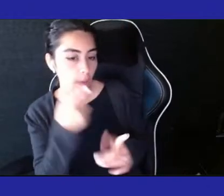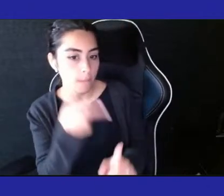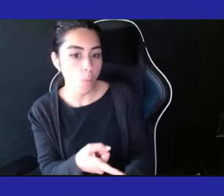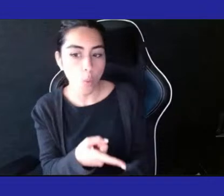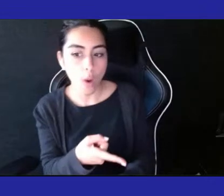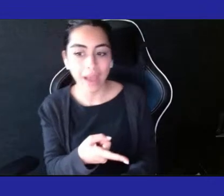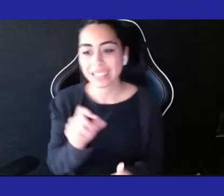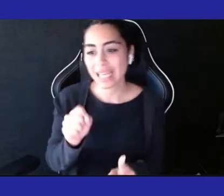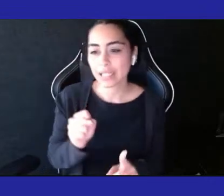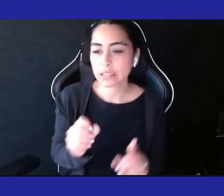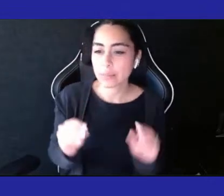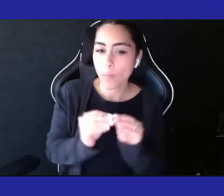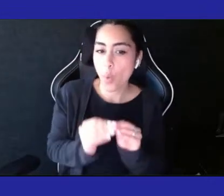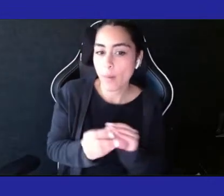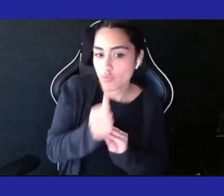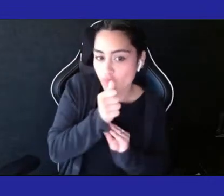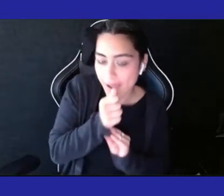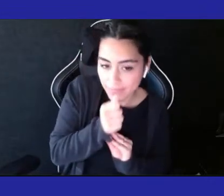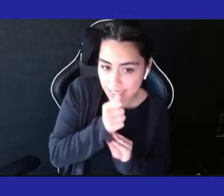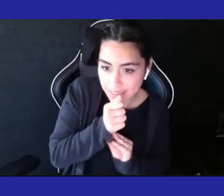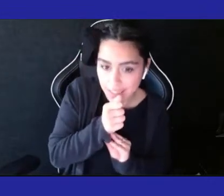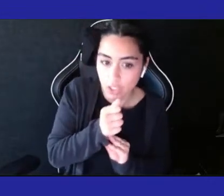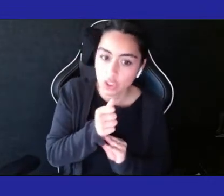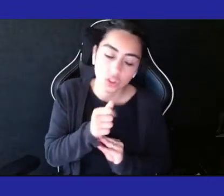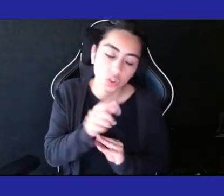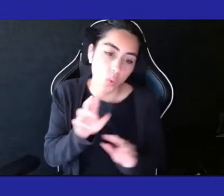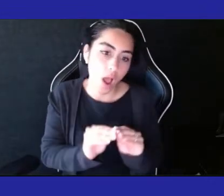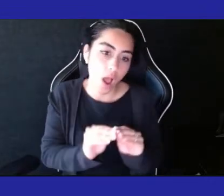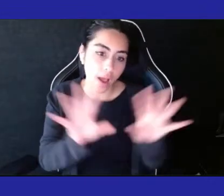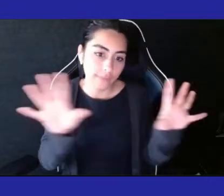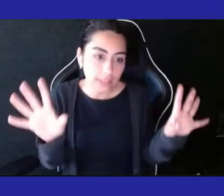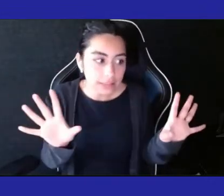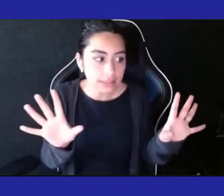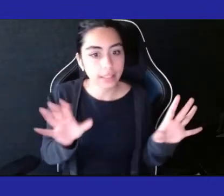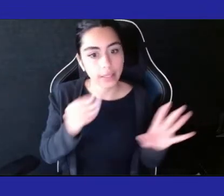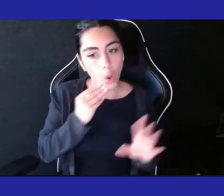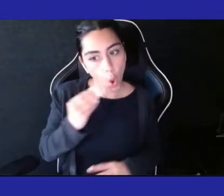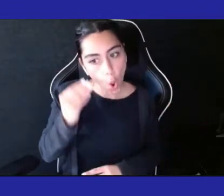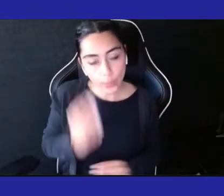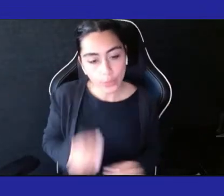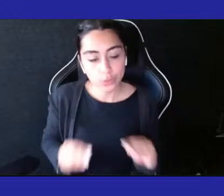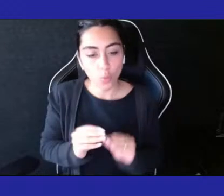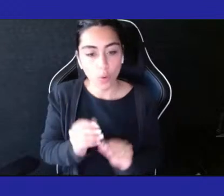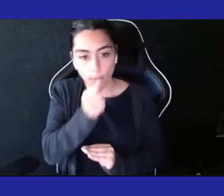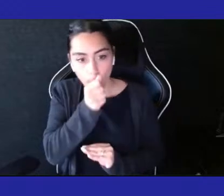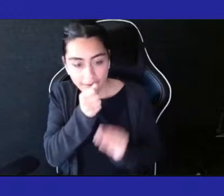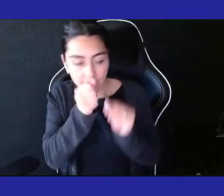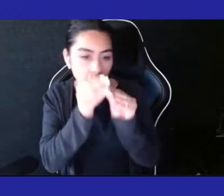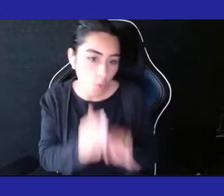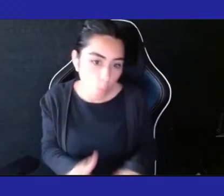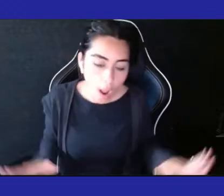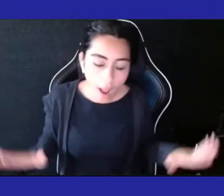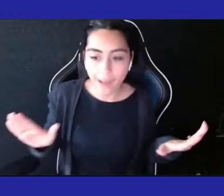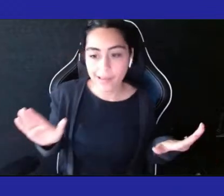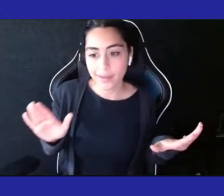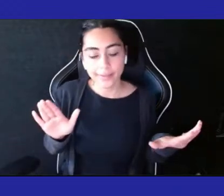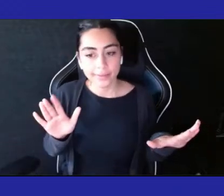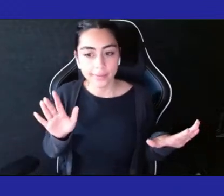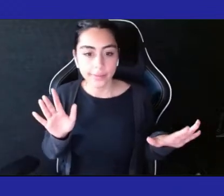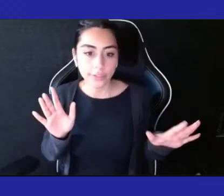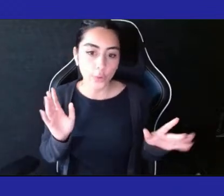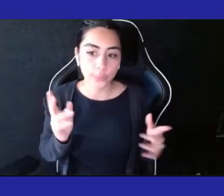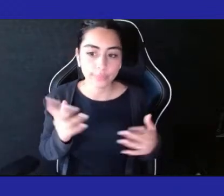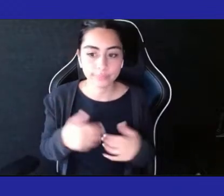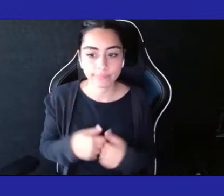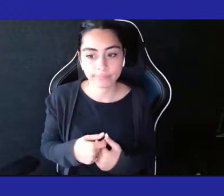And so privacy of your own home, it's just Right. you and the provider. Nobody knows that you're not going to run into somebody you know,